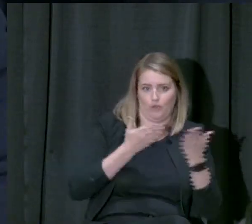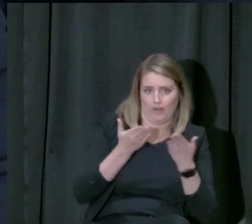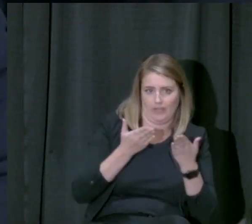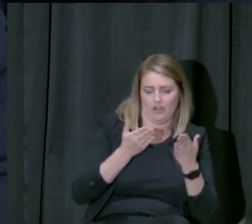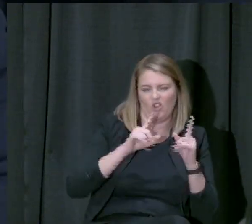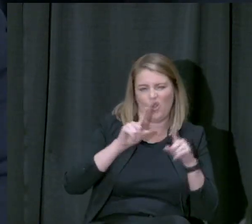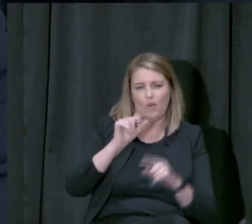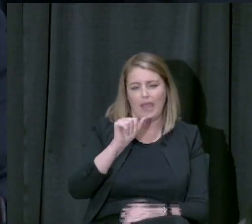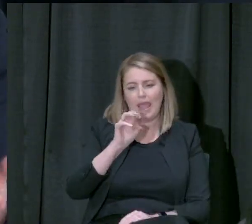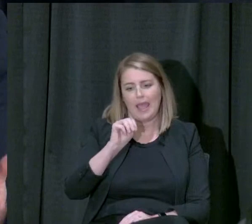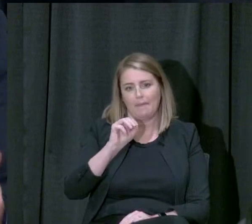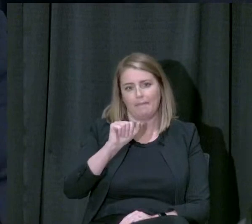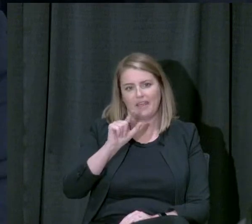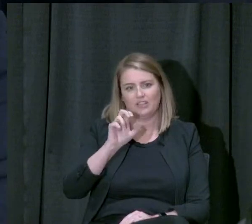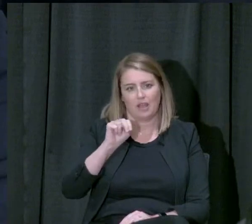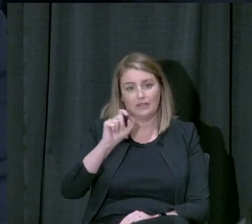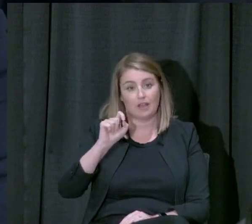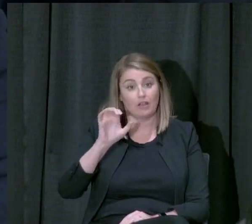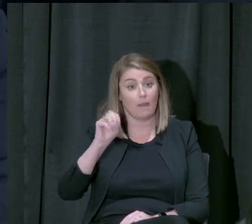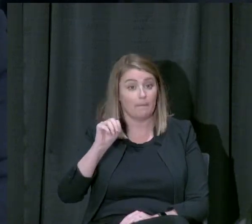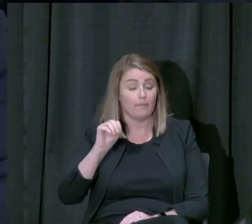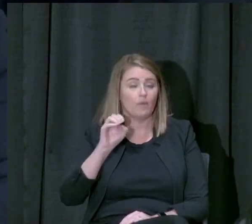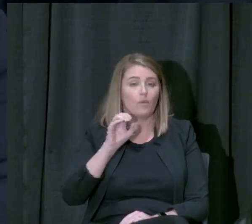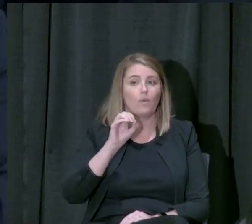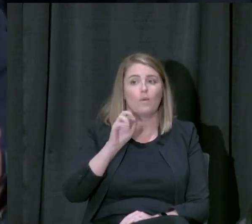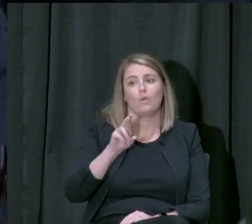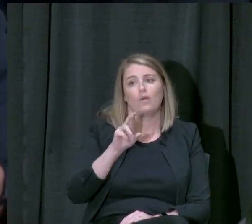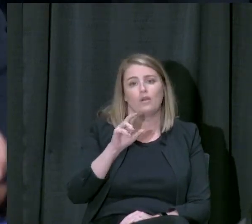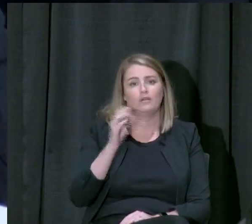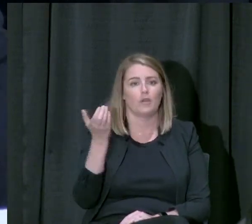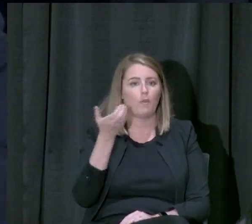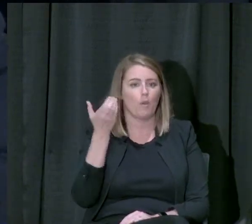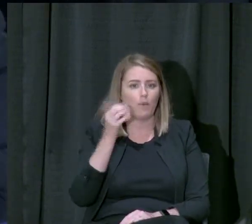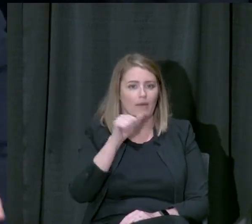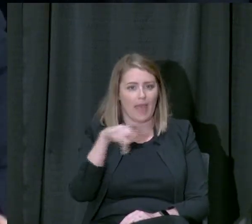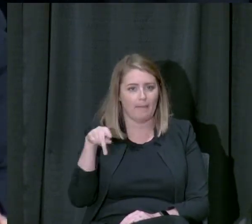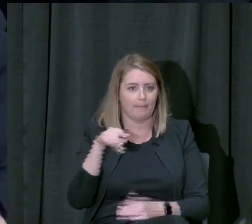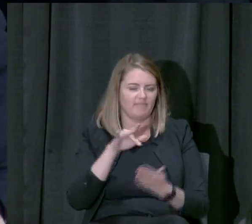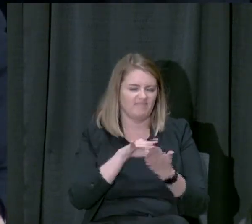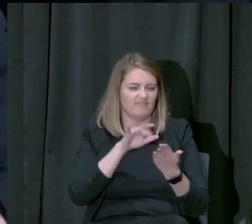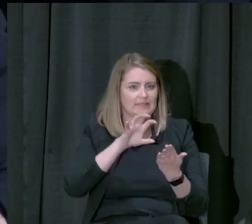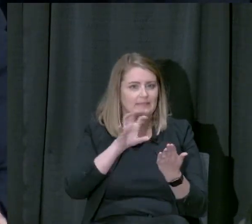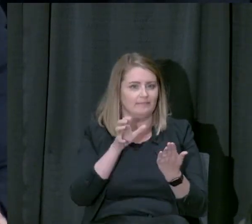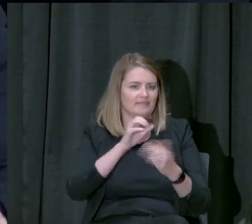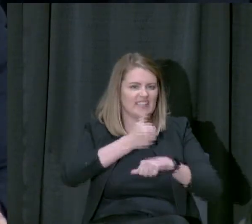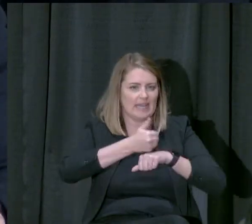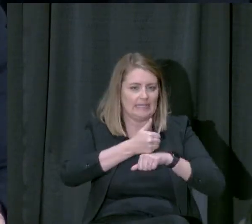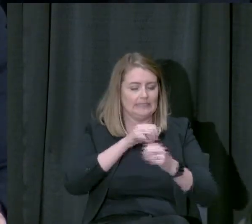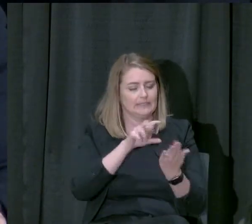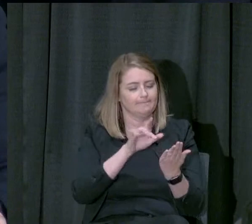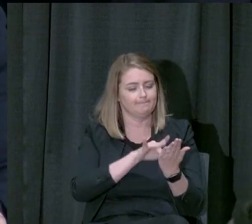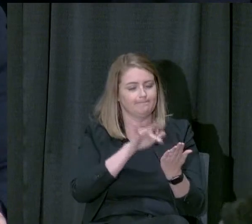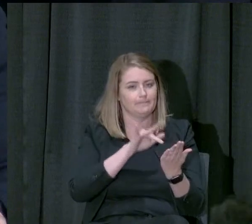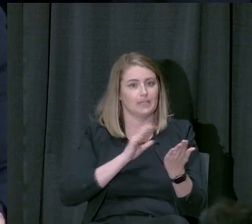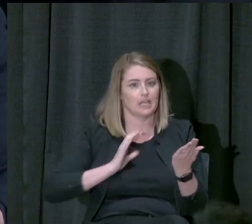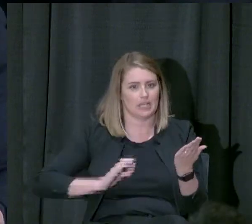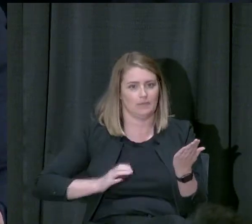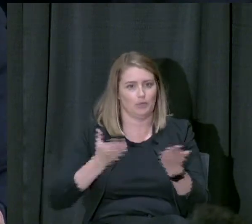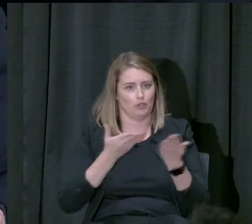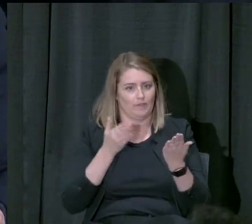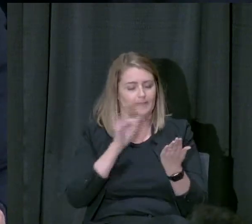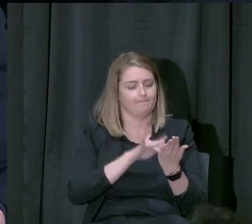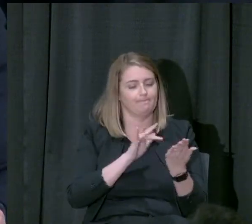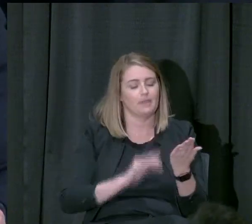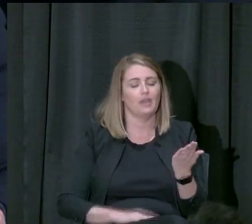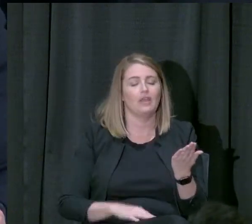to Amazon.com or the Amazon mobile app, go into settings and select the customer service. And once you're